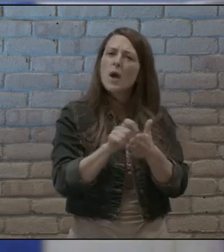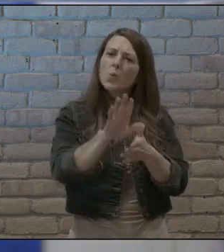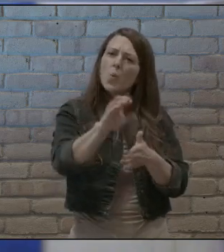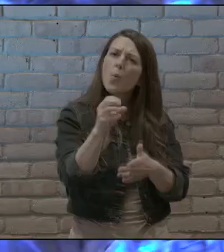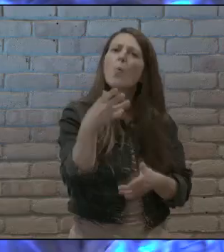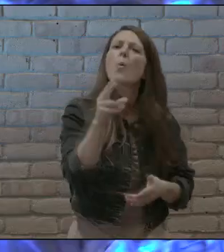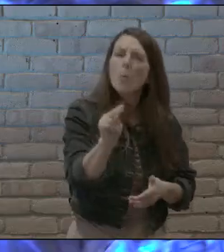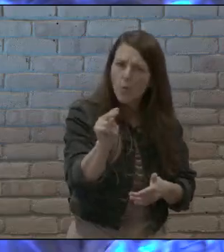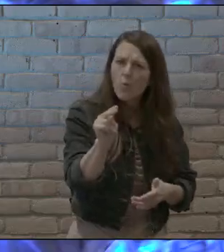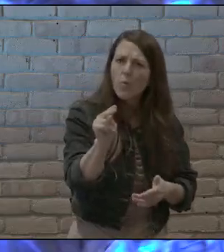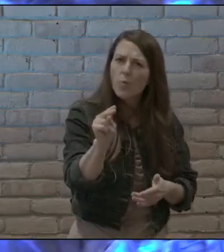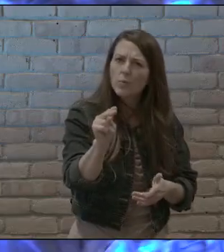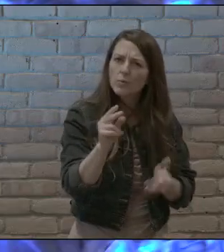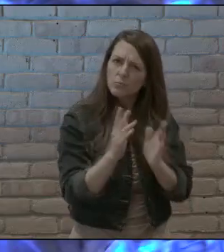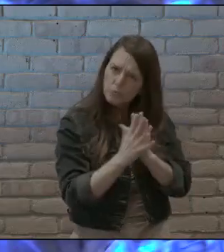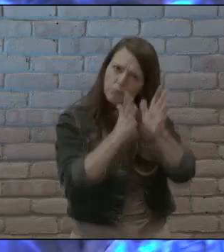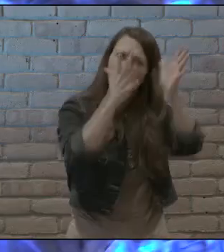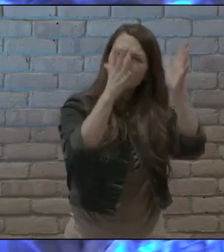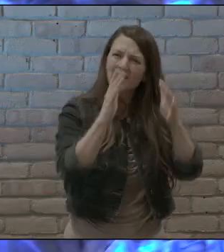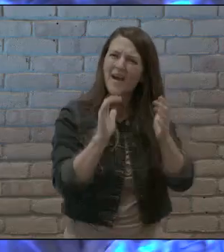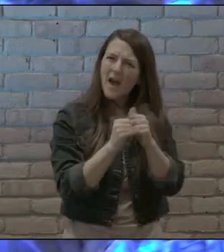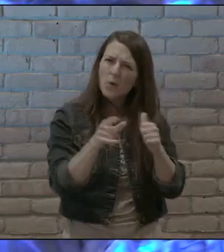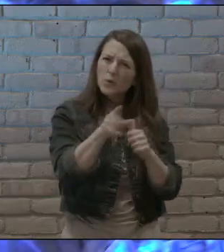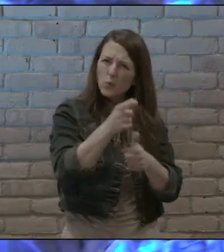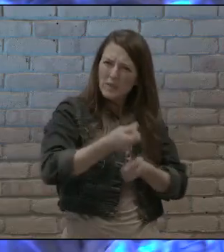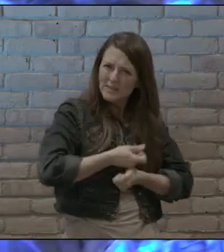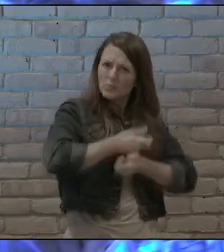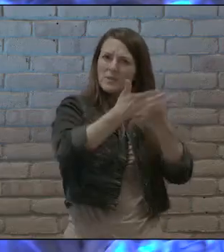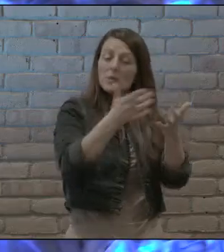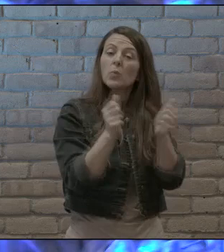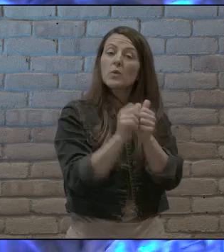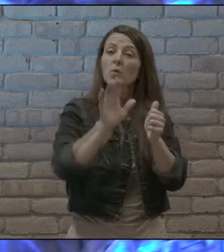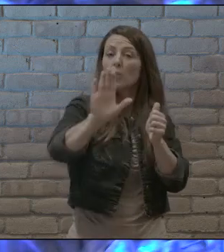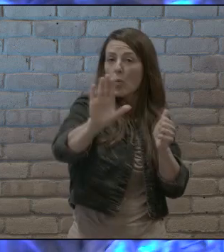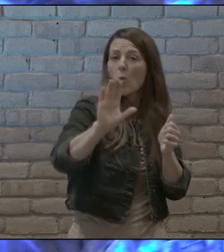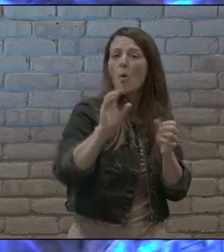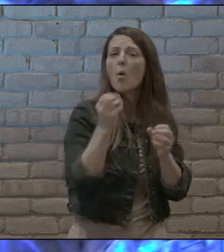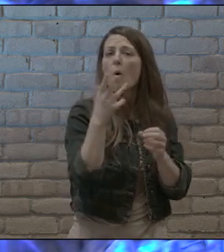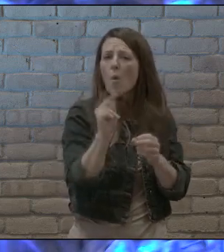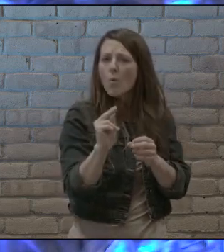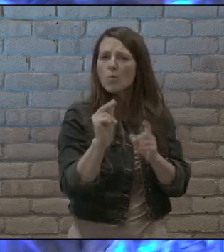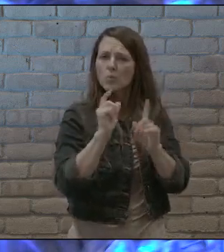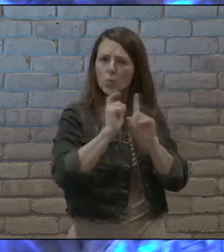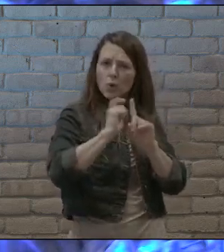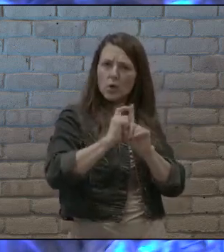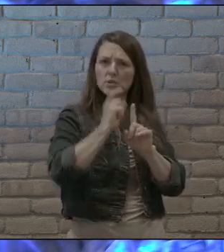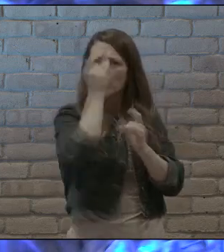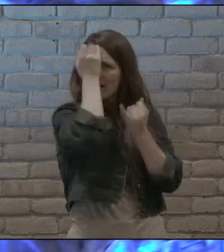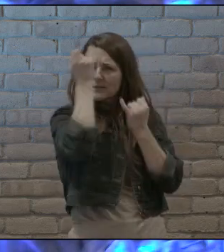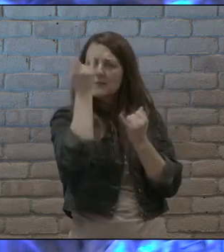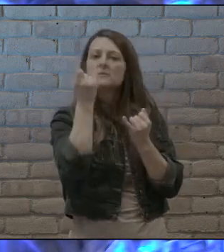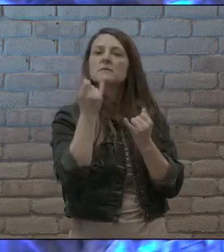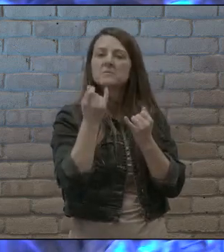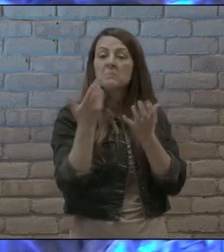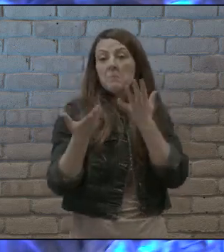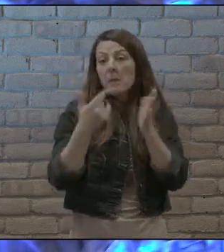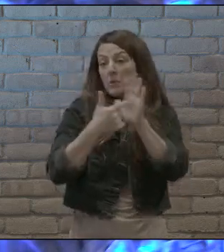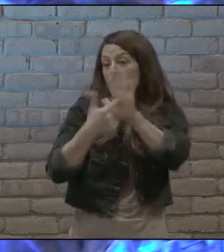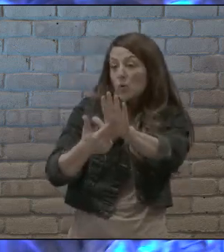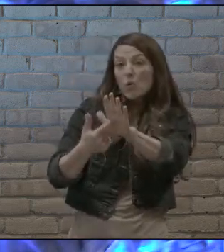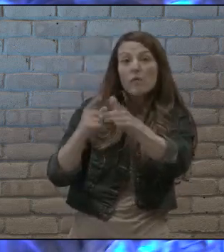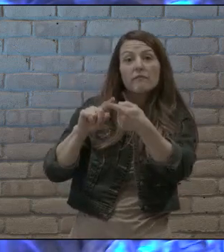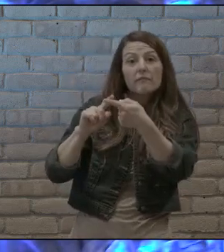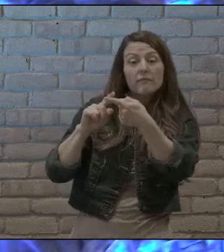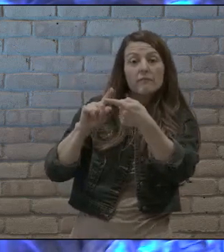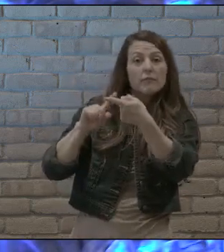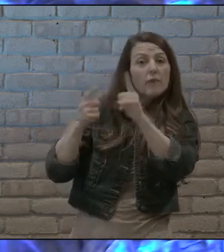Magnificat. How would you express it in your own words? Share it with your family members, or